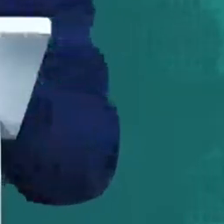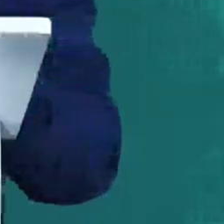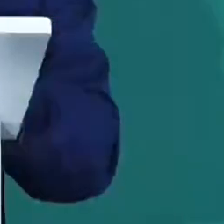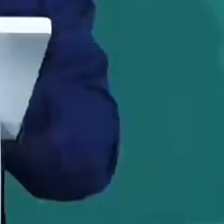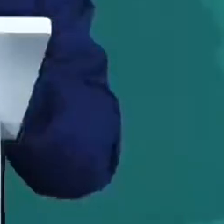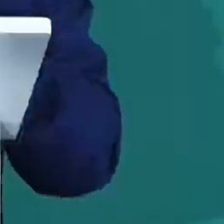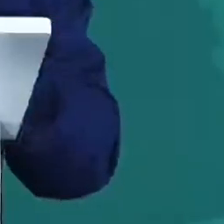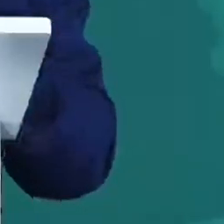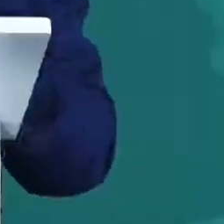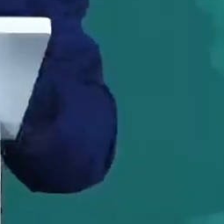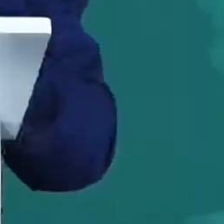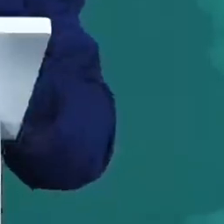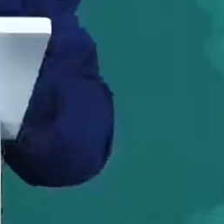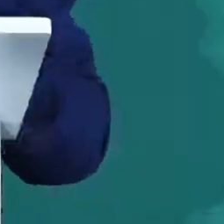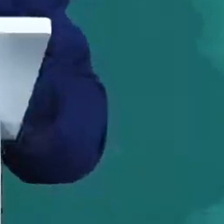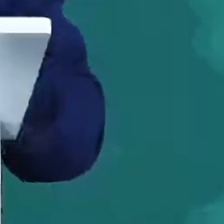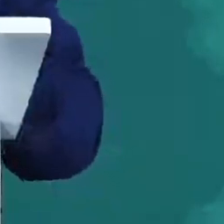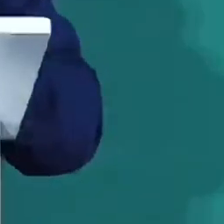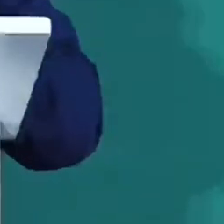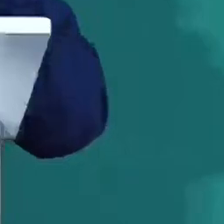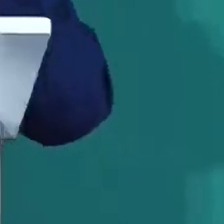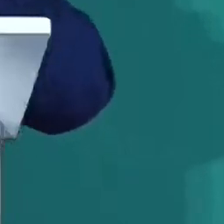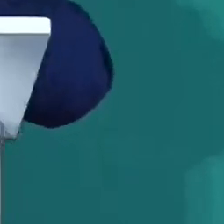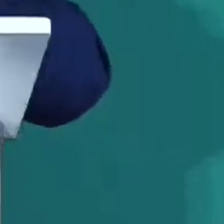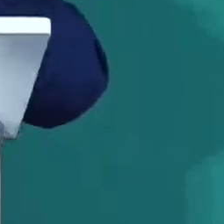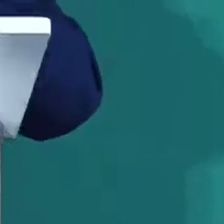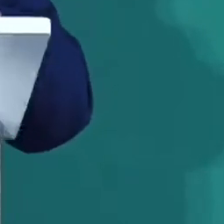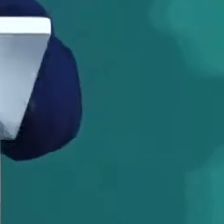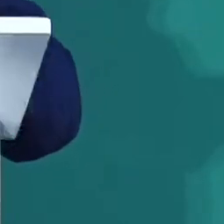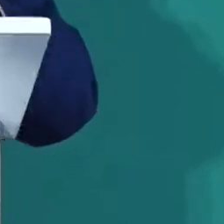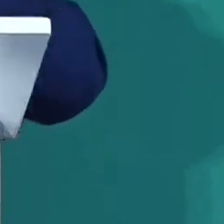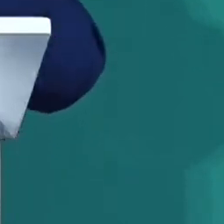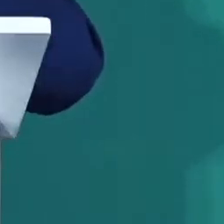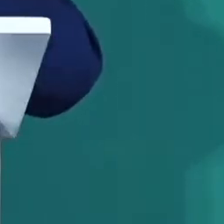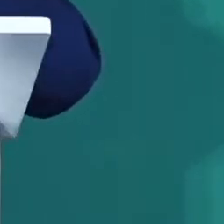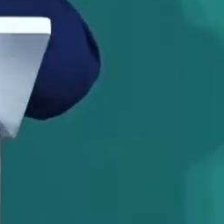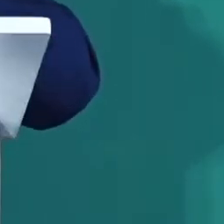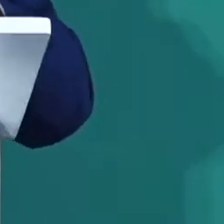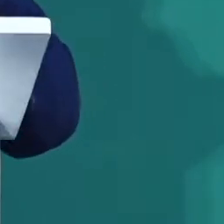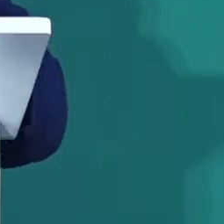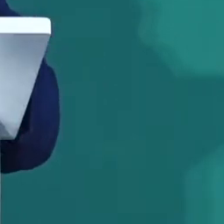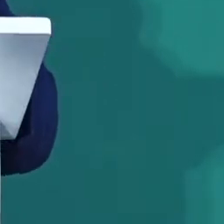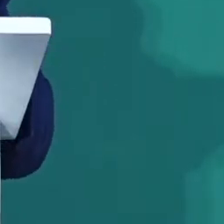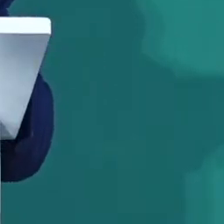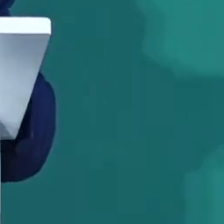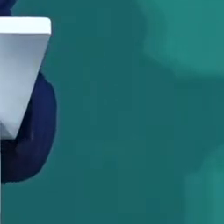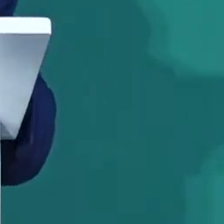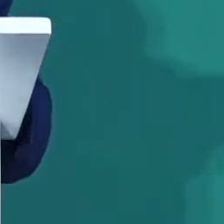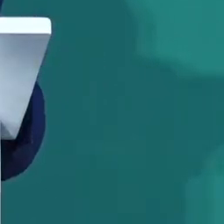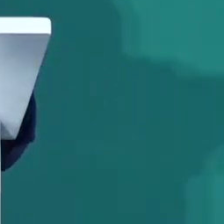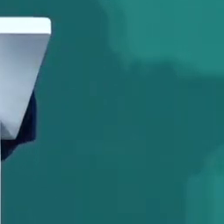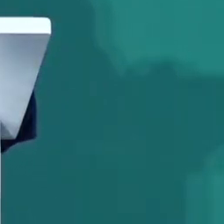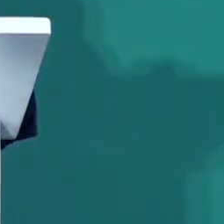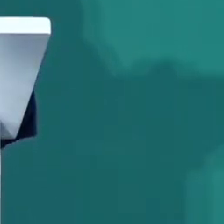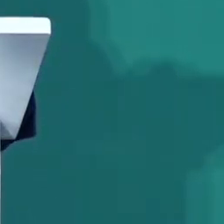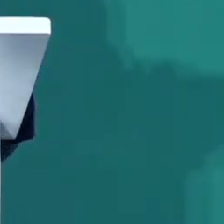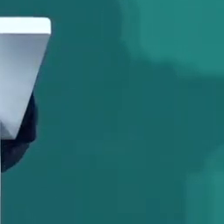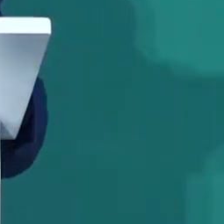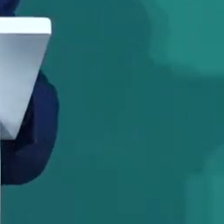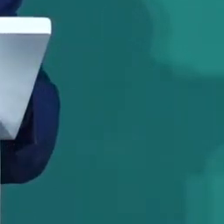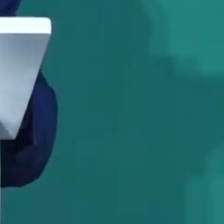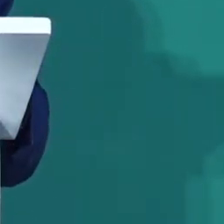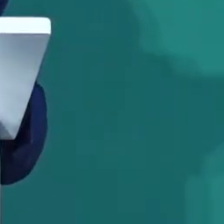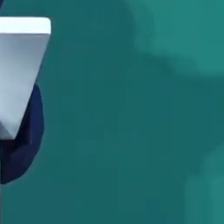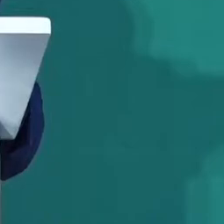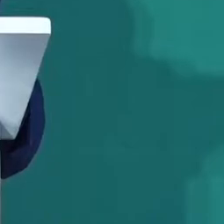our partners. So we are very grateful to all of them for being with us during this conference, these 3 days.